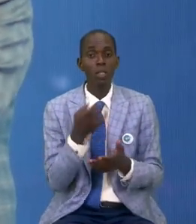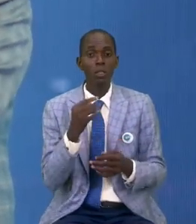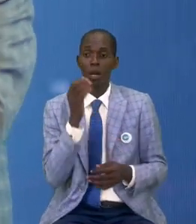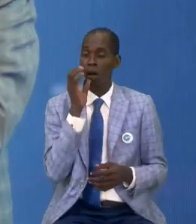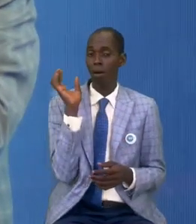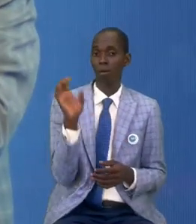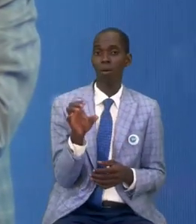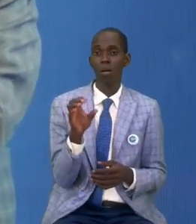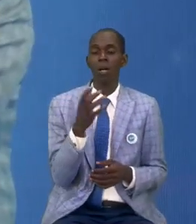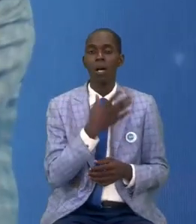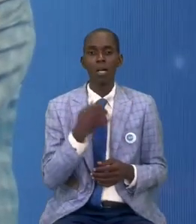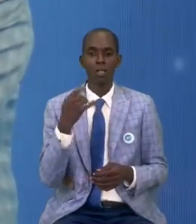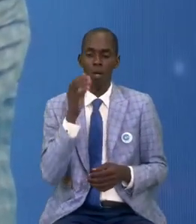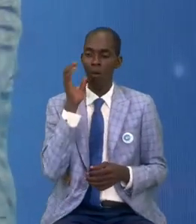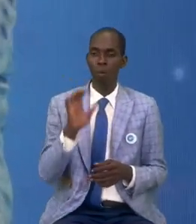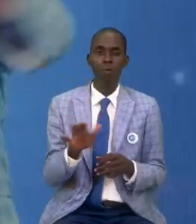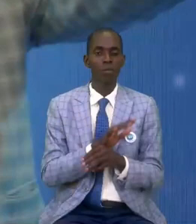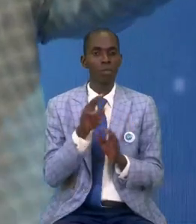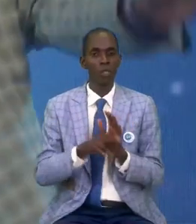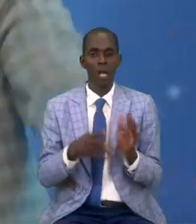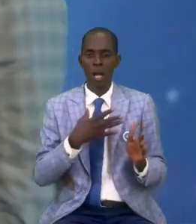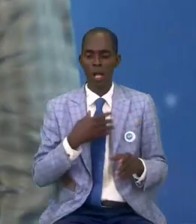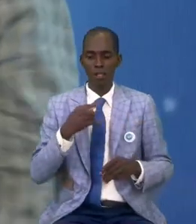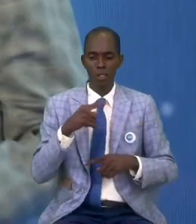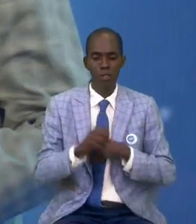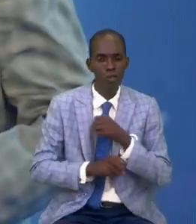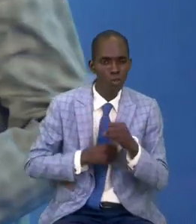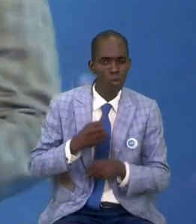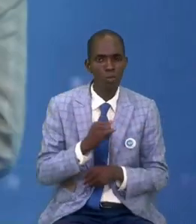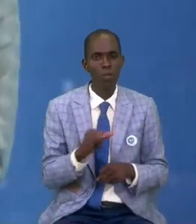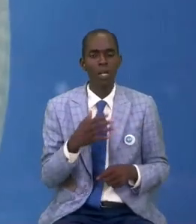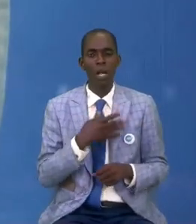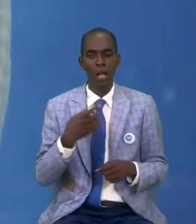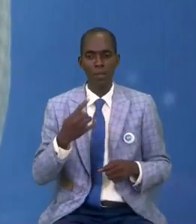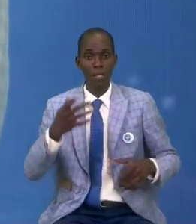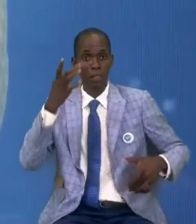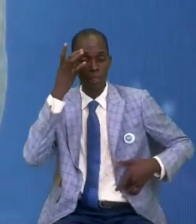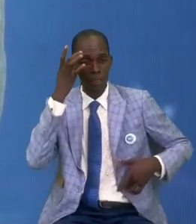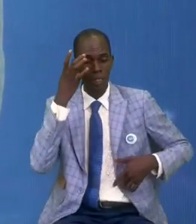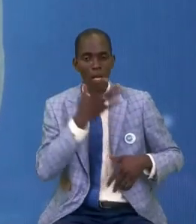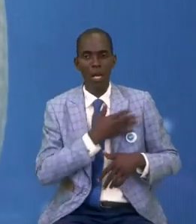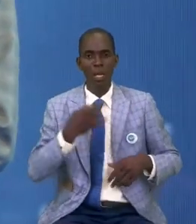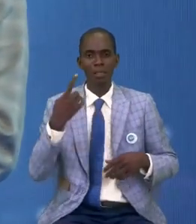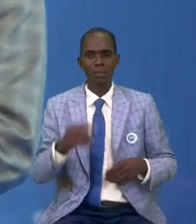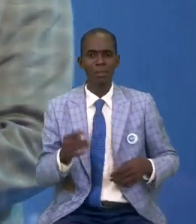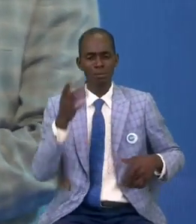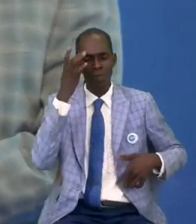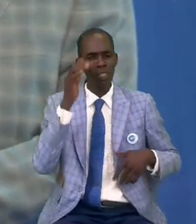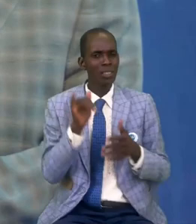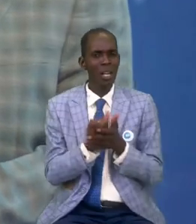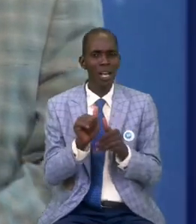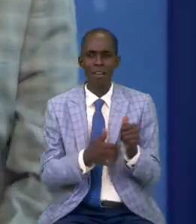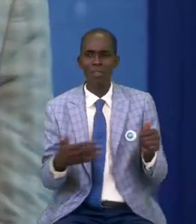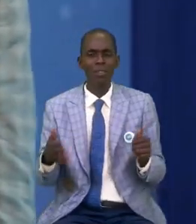the sickness and the disease, that everything will be wiped away out of my life?